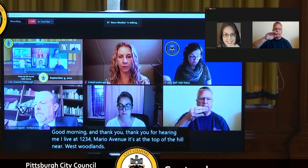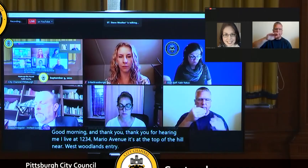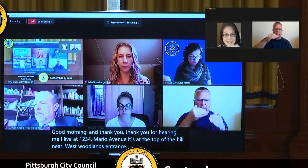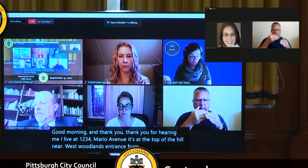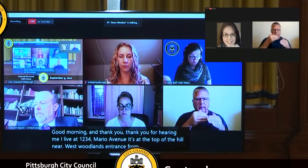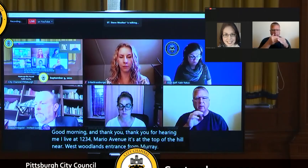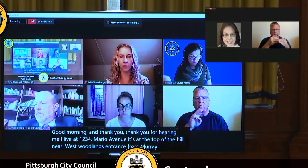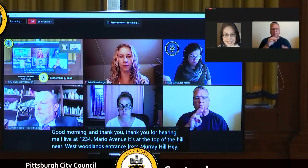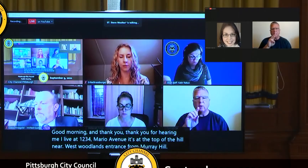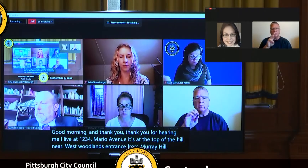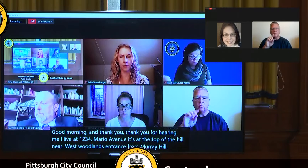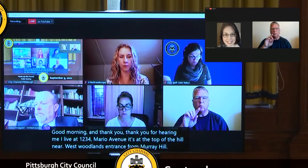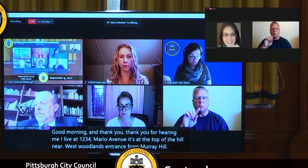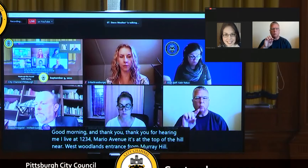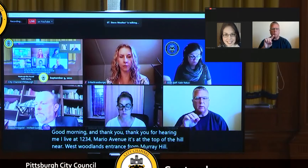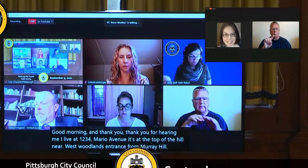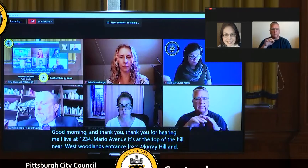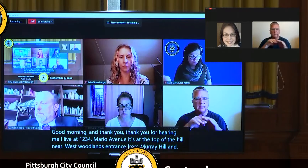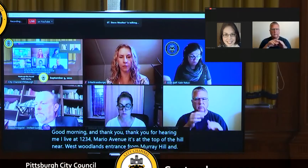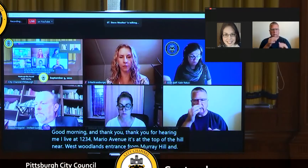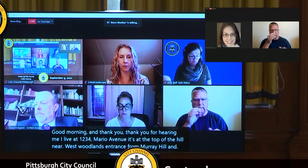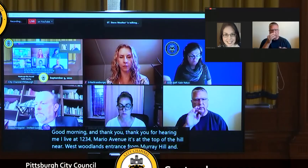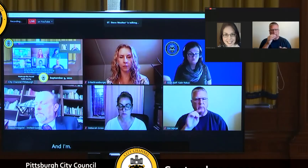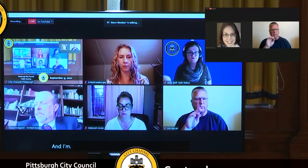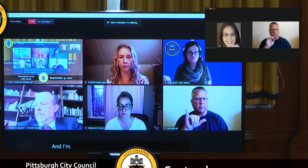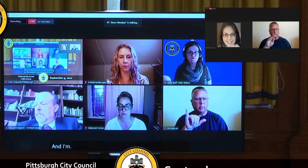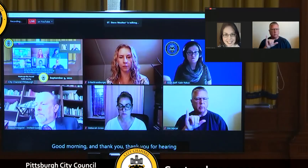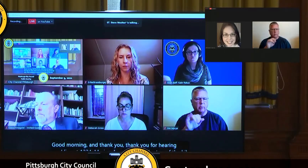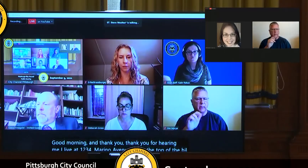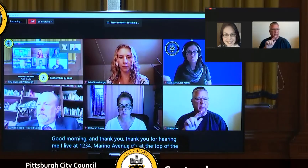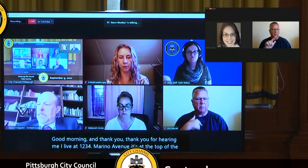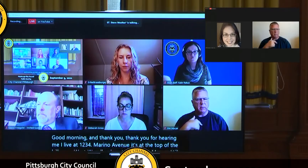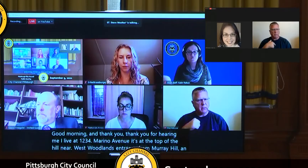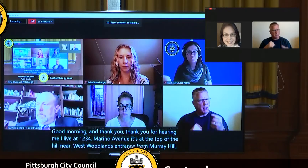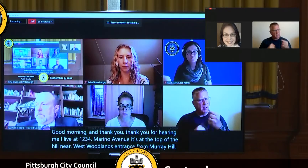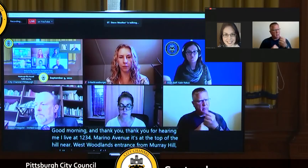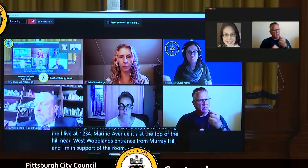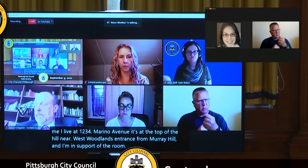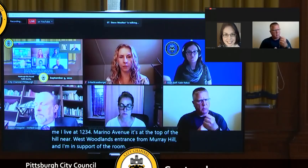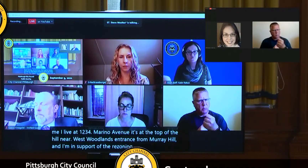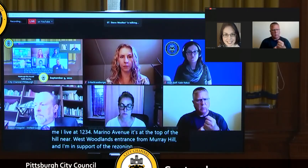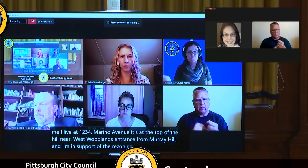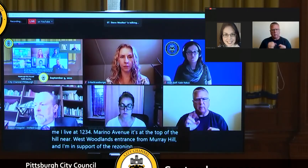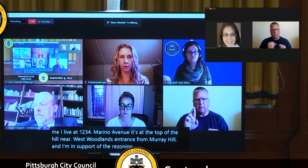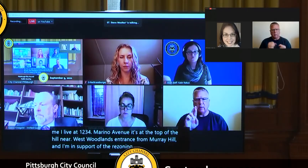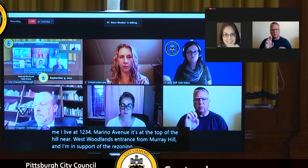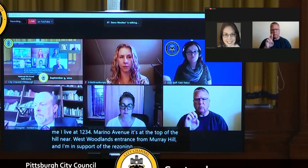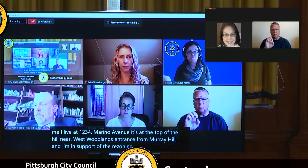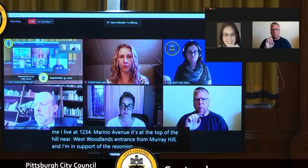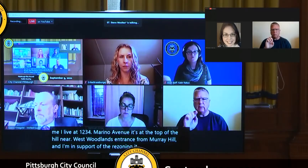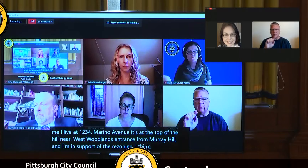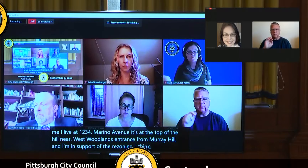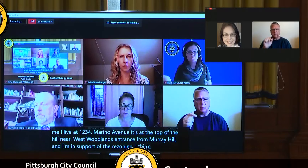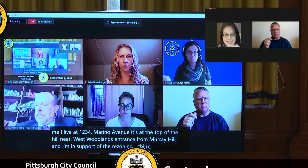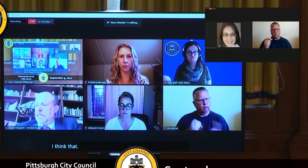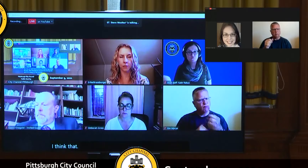Murray Hill. And I'm in support of the rezoning. I think